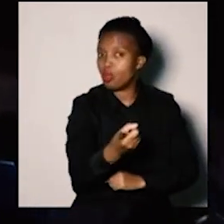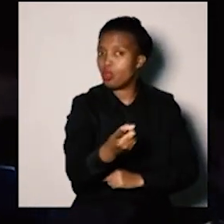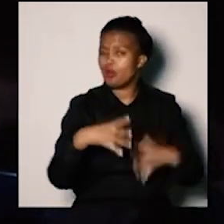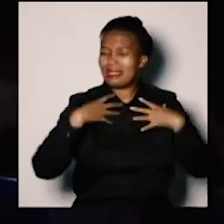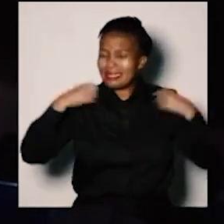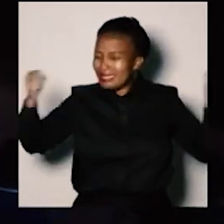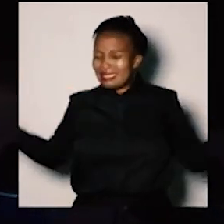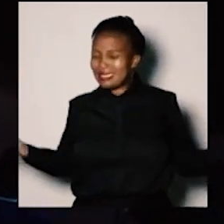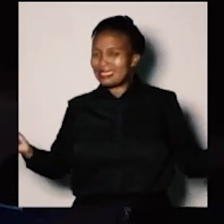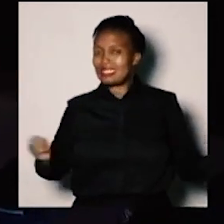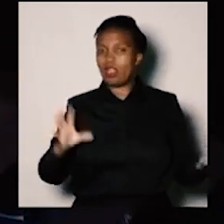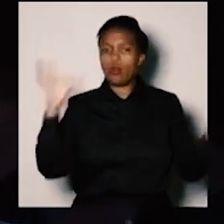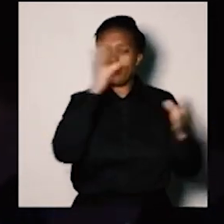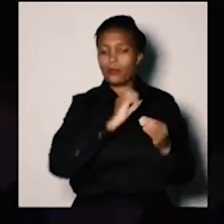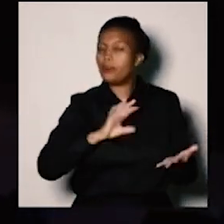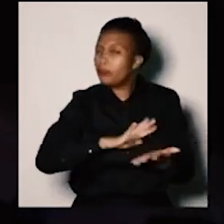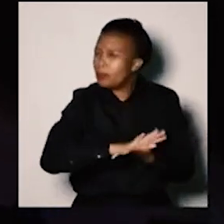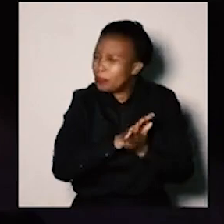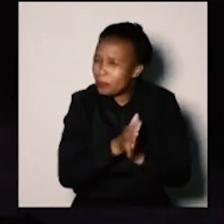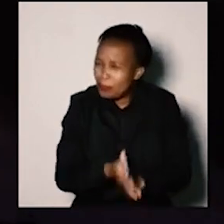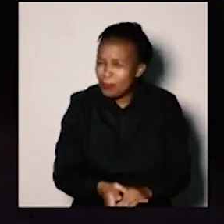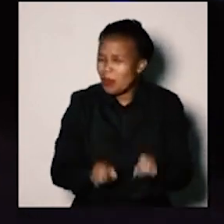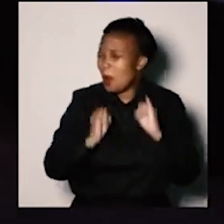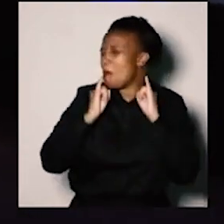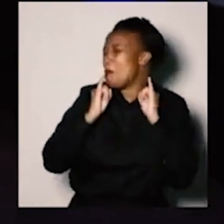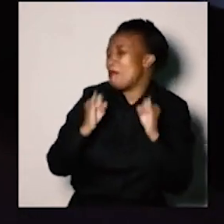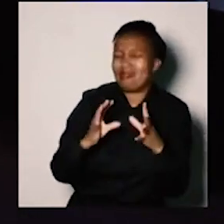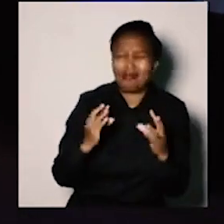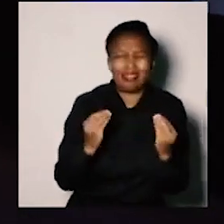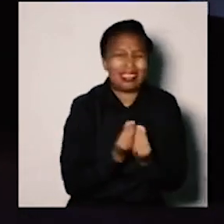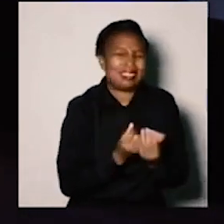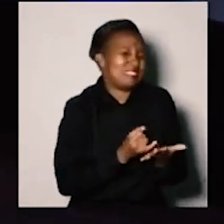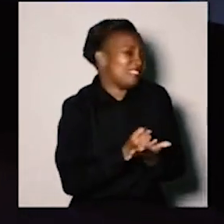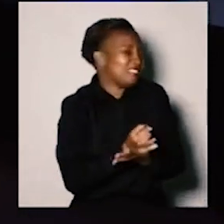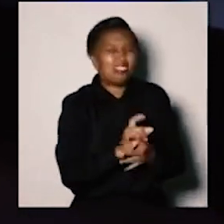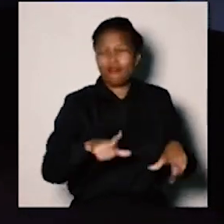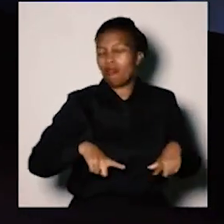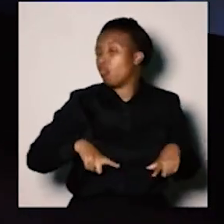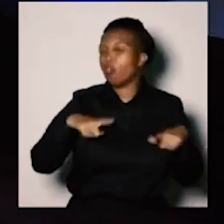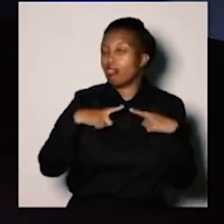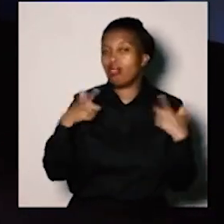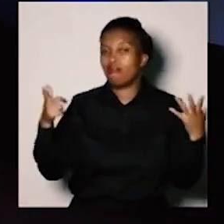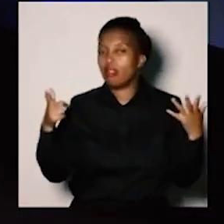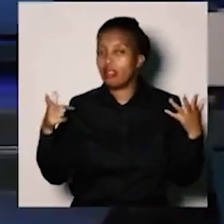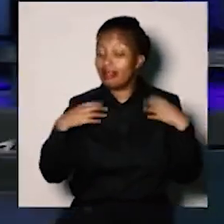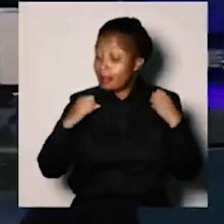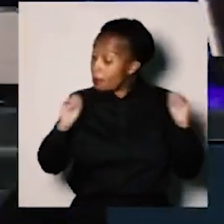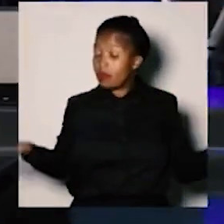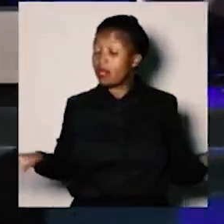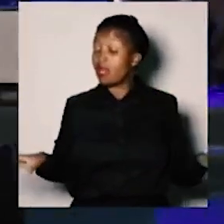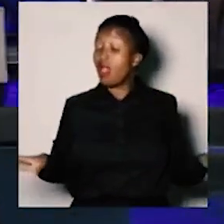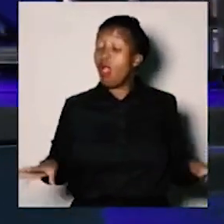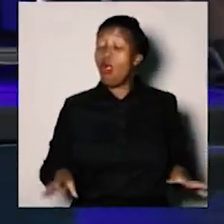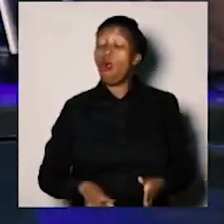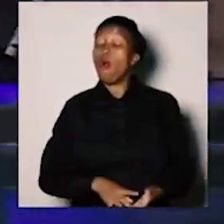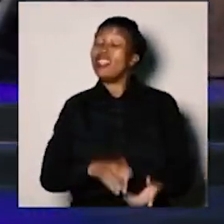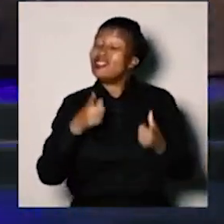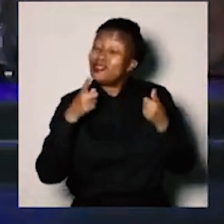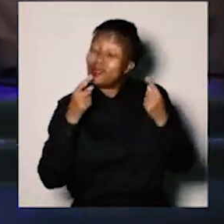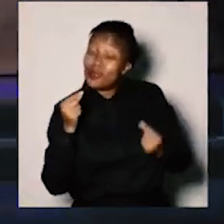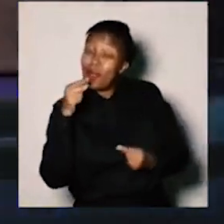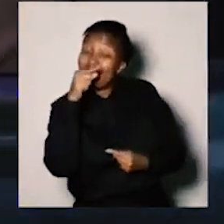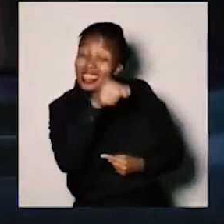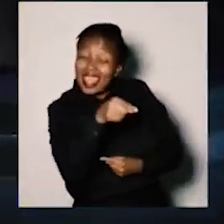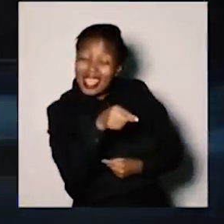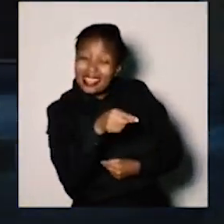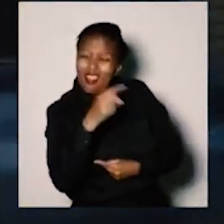unforgiveness, shed off bitterness, shed off sinful living, shed off that. And when you have shed off, only then